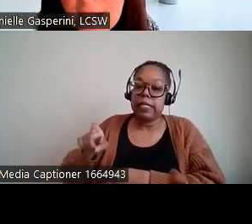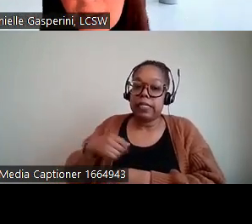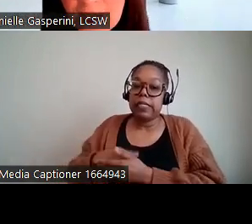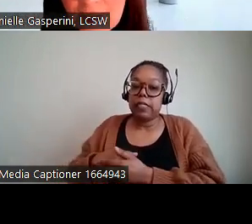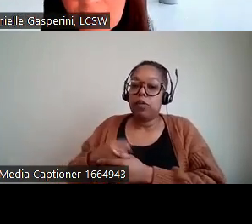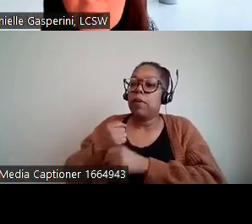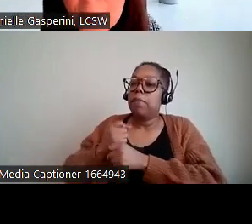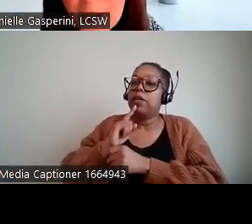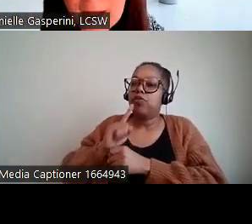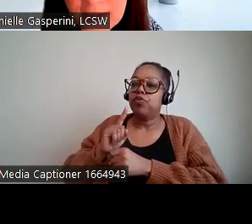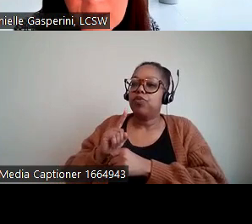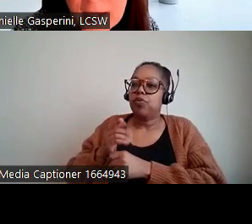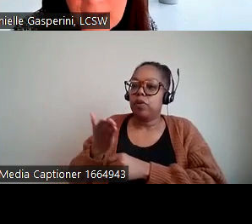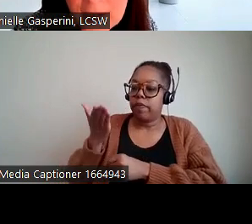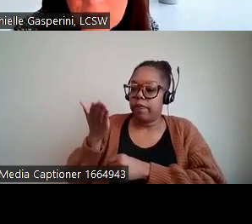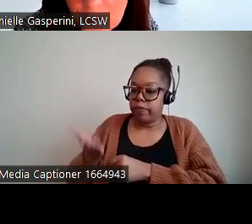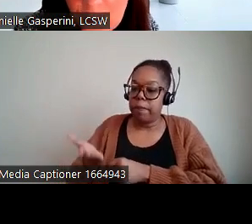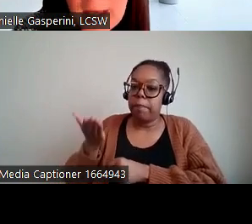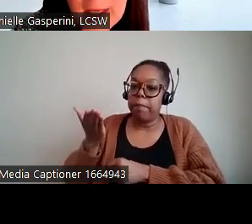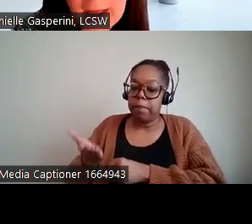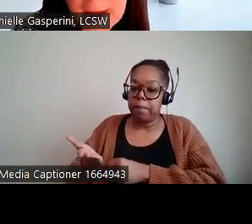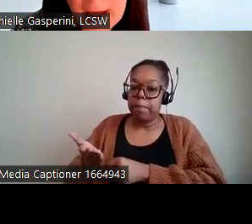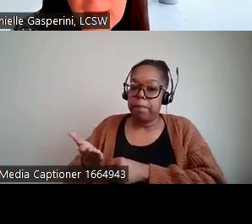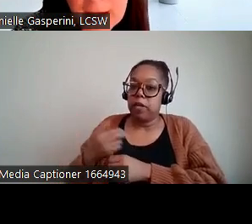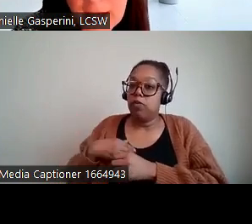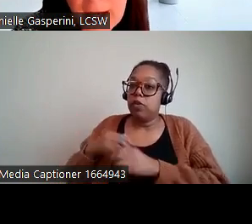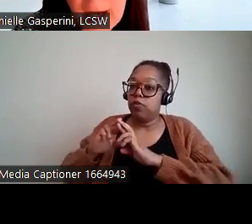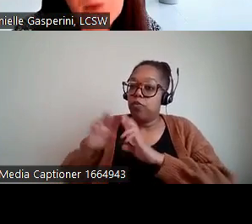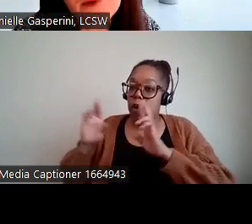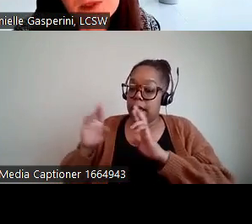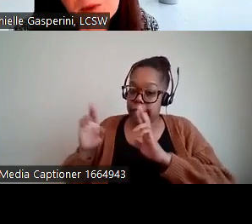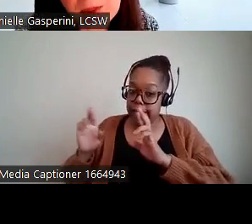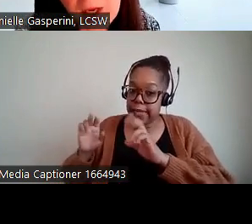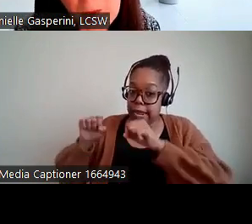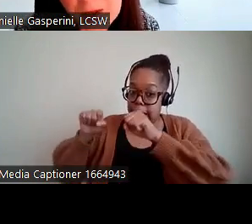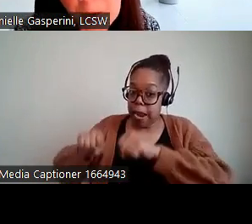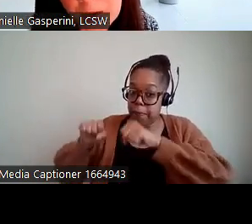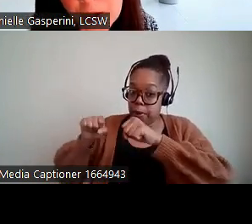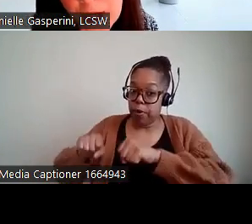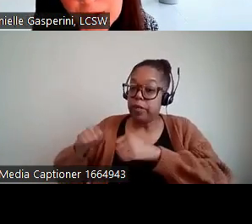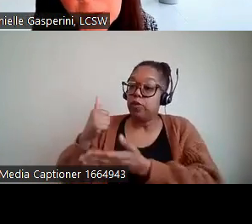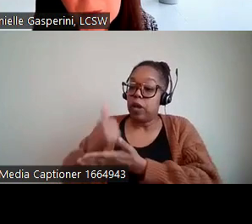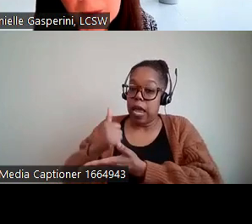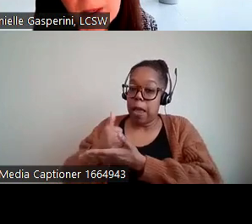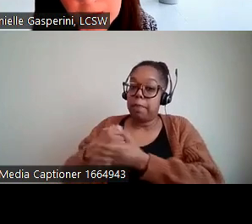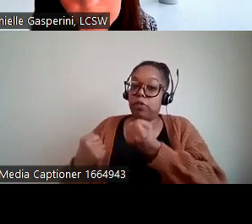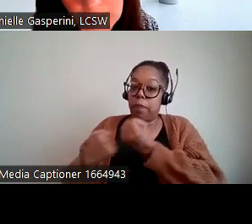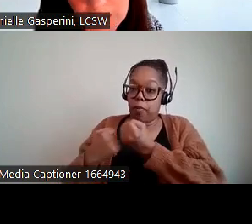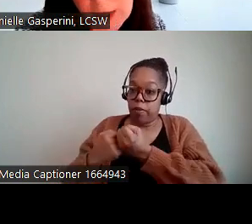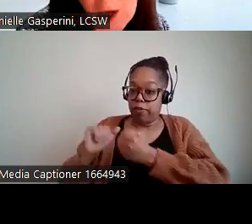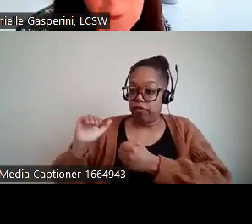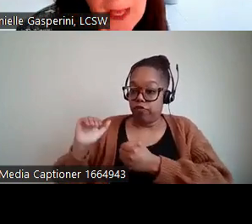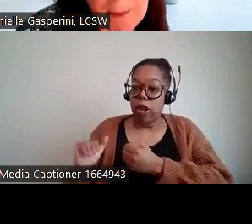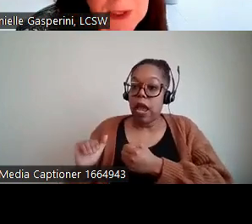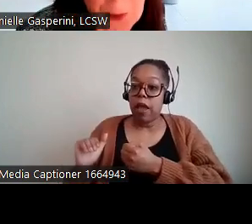that the caregiver, right, is ready and able to help and support their child. And so we're there